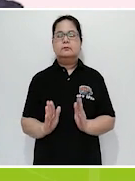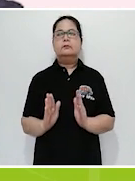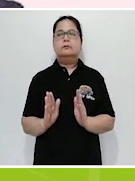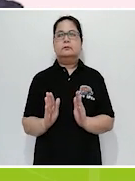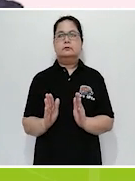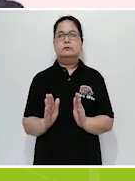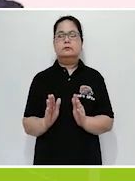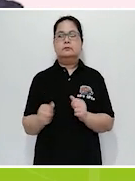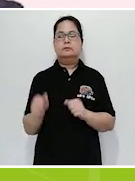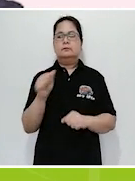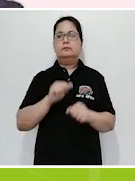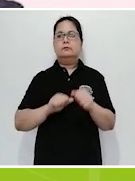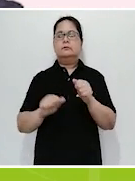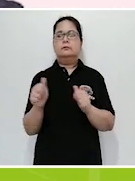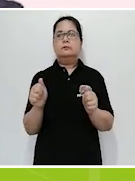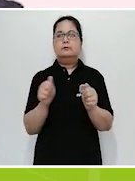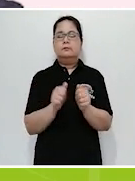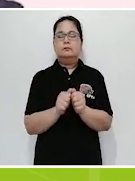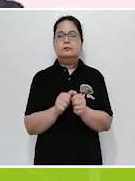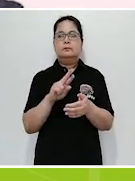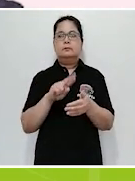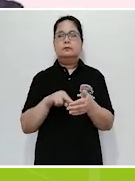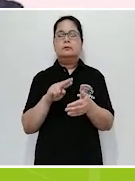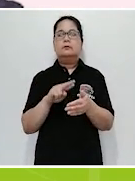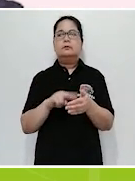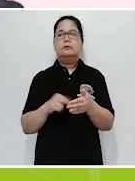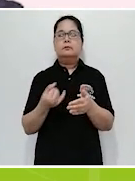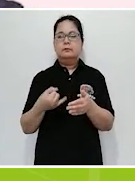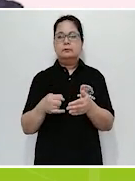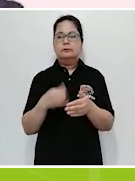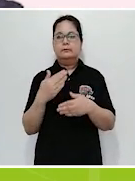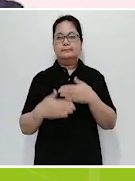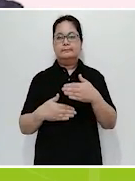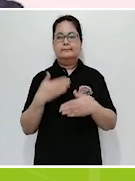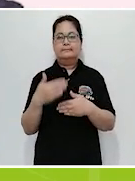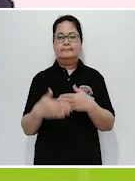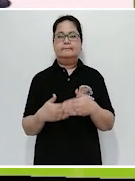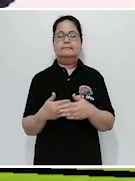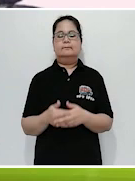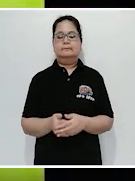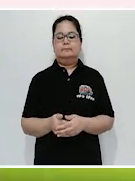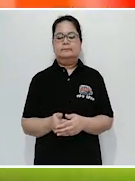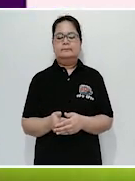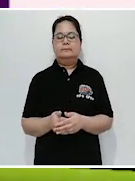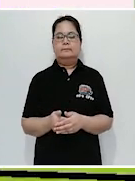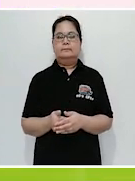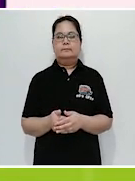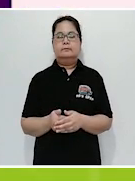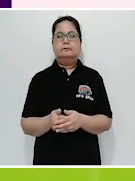This allows students to become actively involved in the reading process.